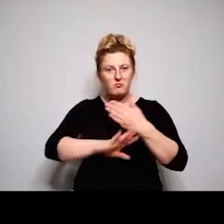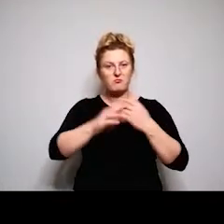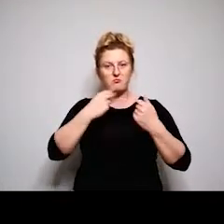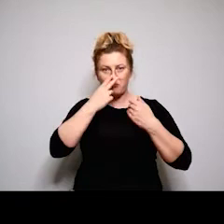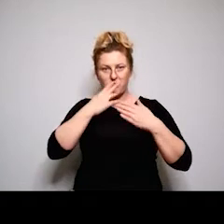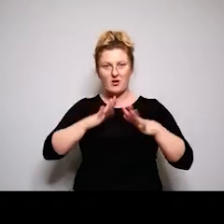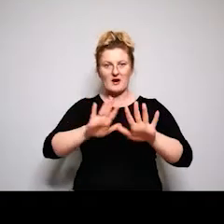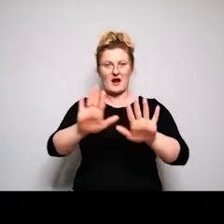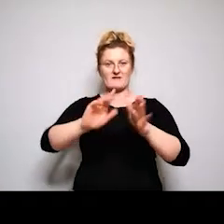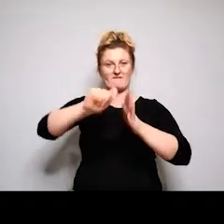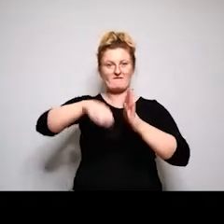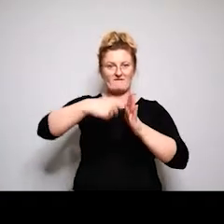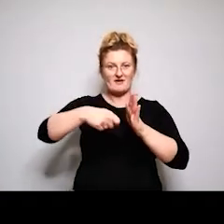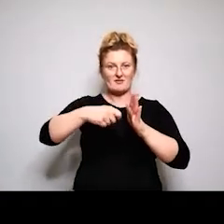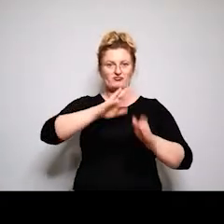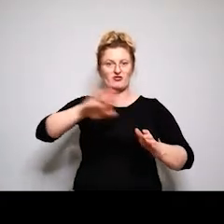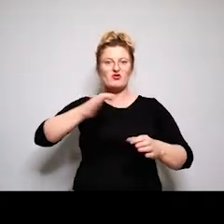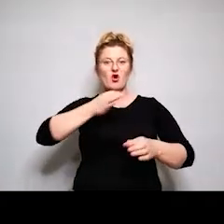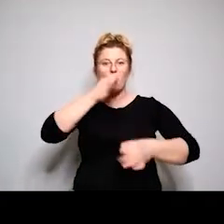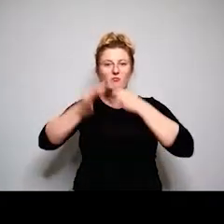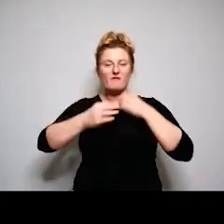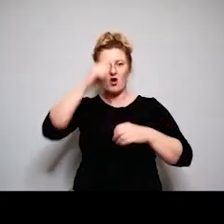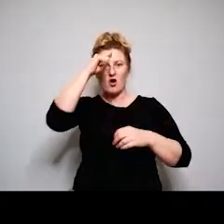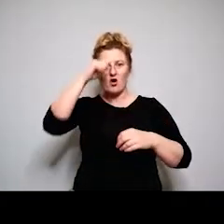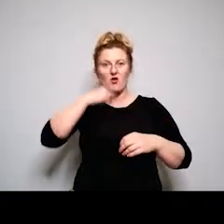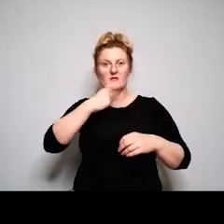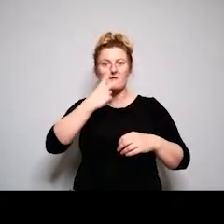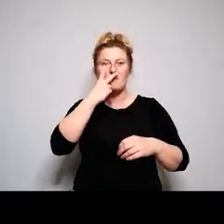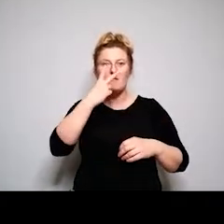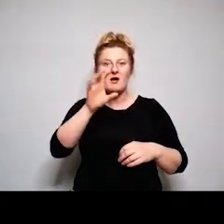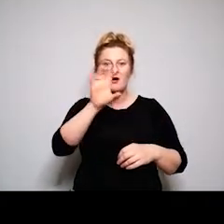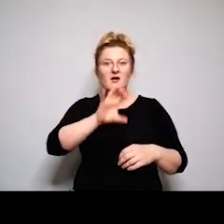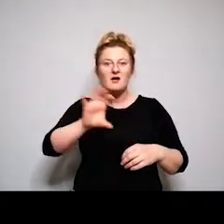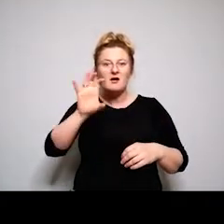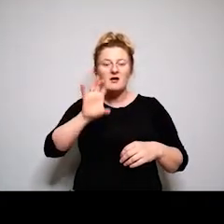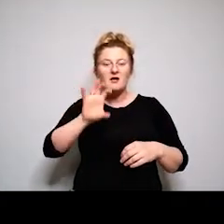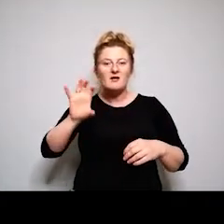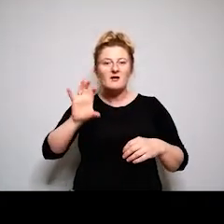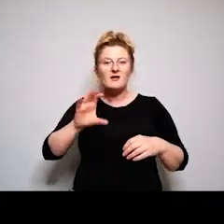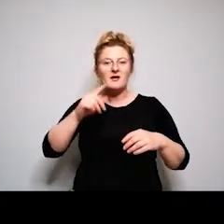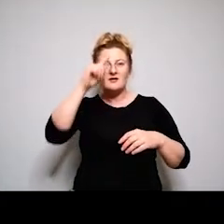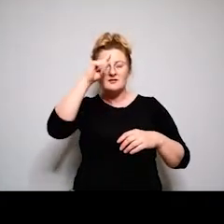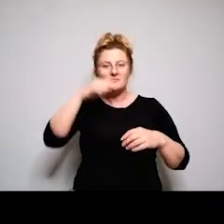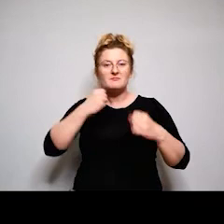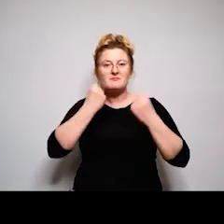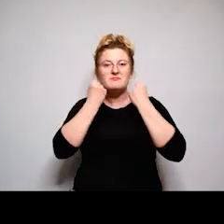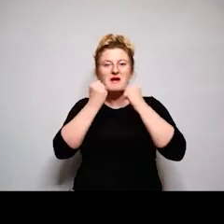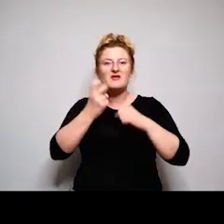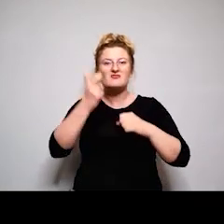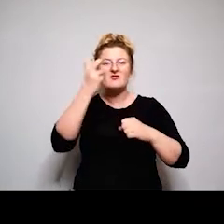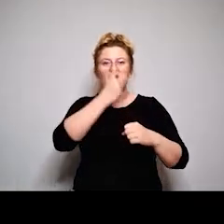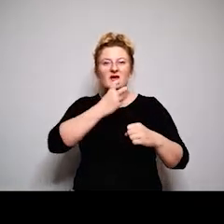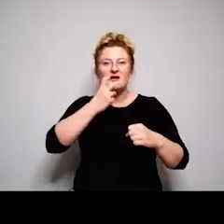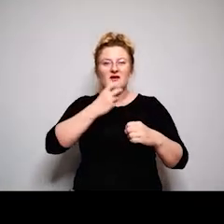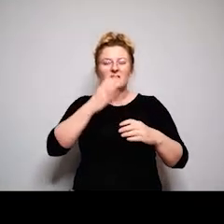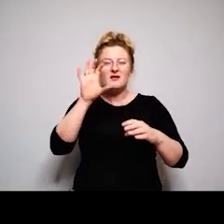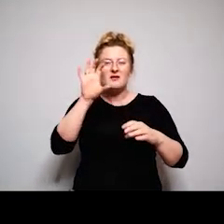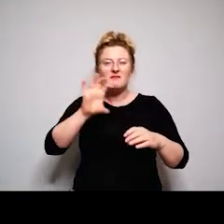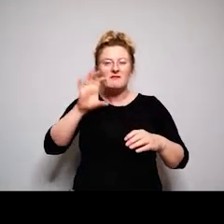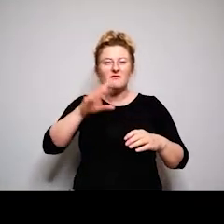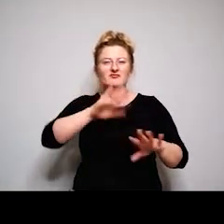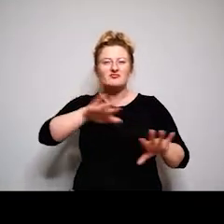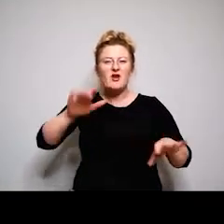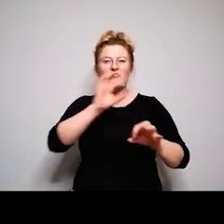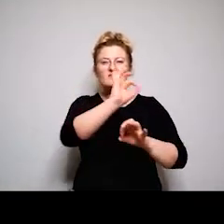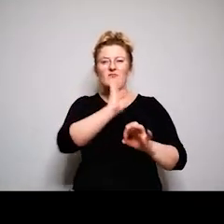I'm going to do it again. And I'm going to do it more often. And that's the way you change masculinities. And that you change